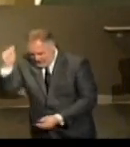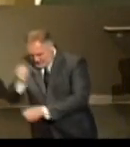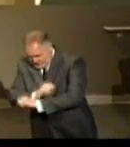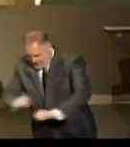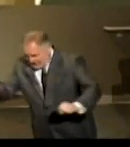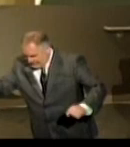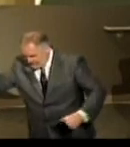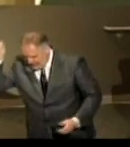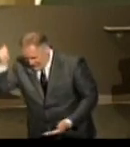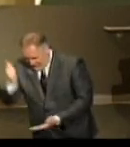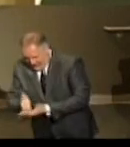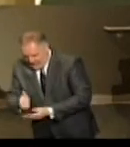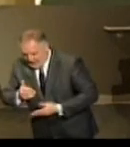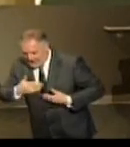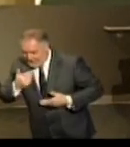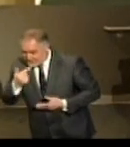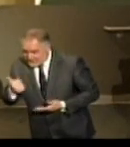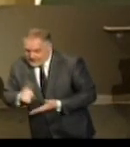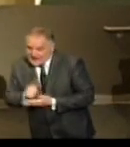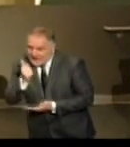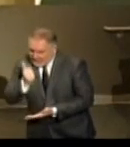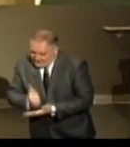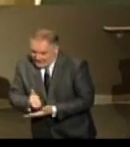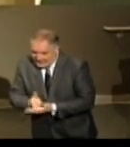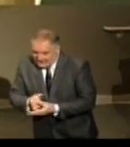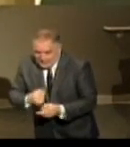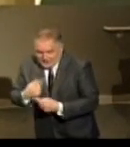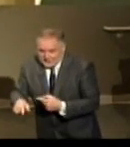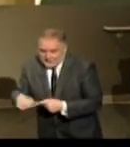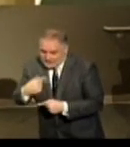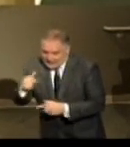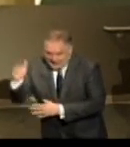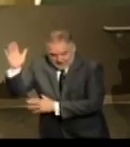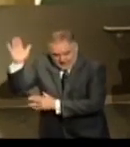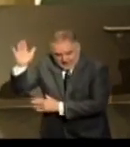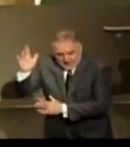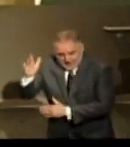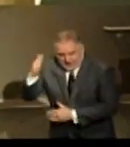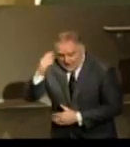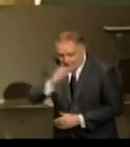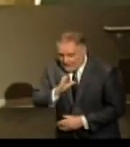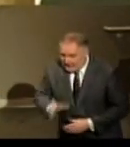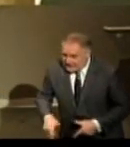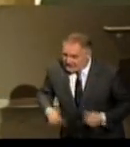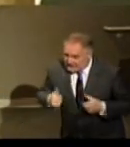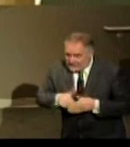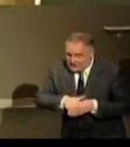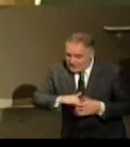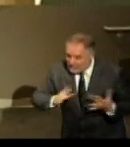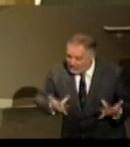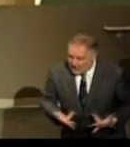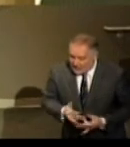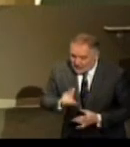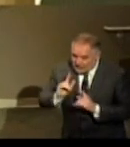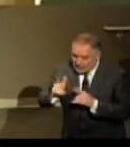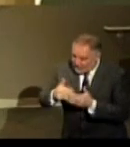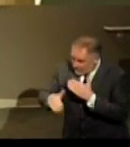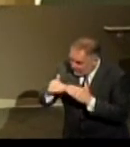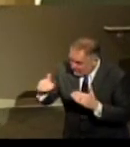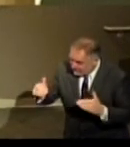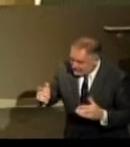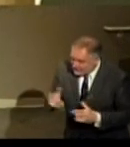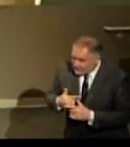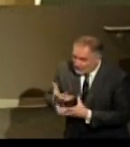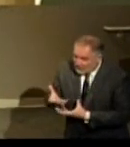me. If you're glad you're saved, say amen. If you could not raise your hand, you know Christ lives in your heart. You're not sure if you die, you go to heaven. If you would like to trust